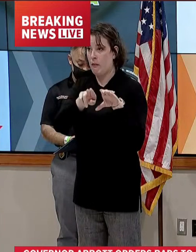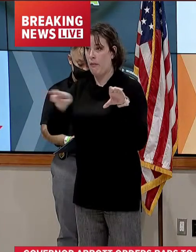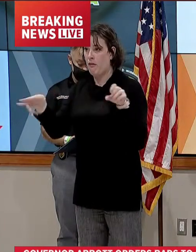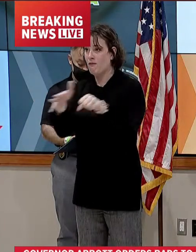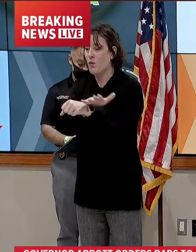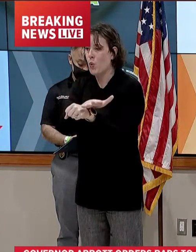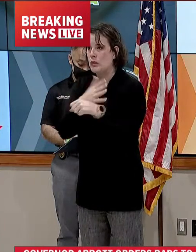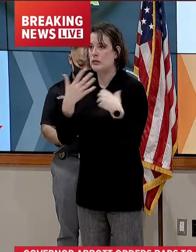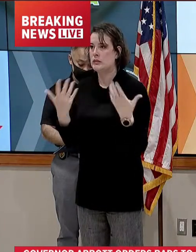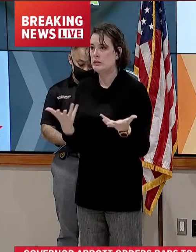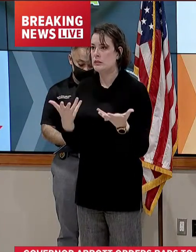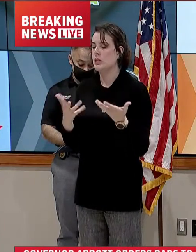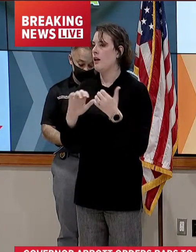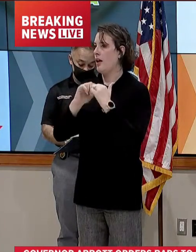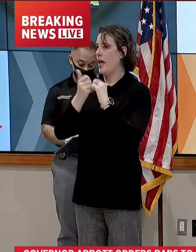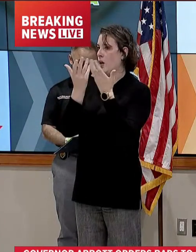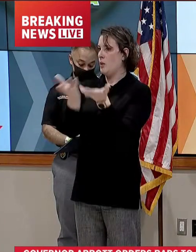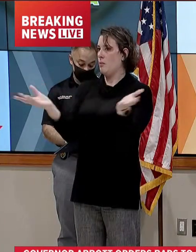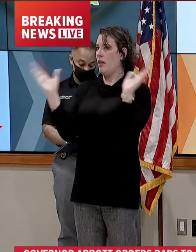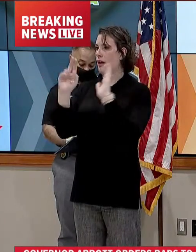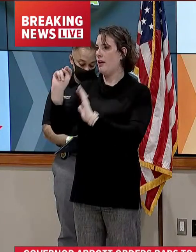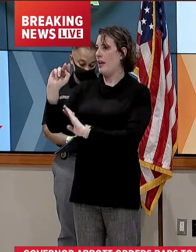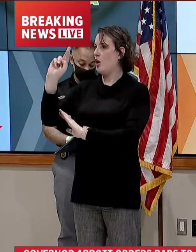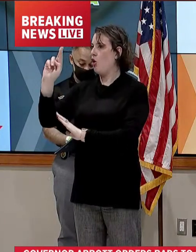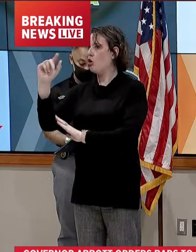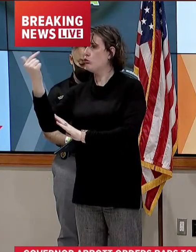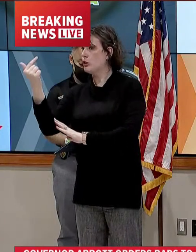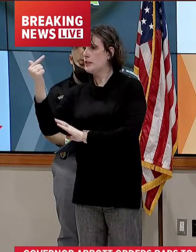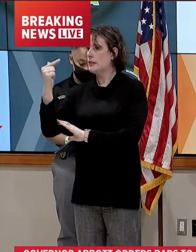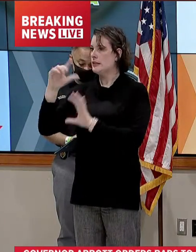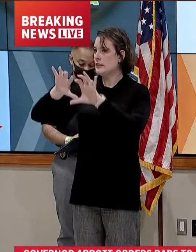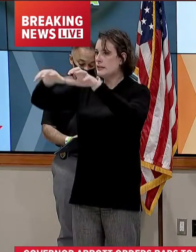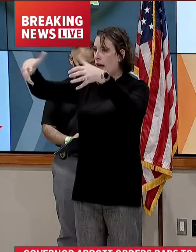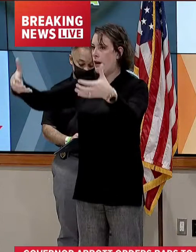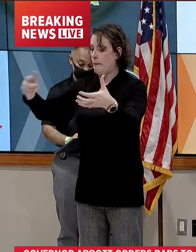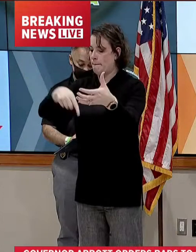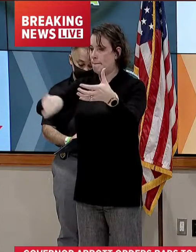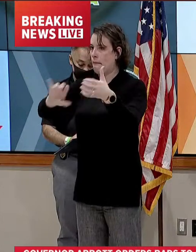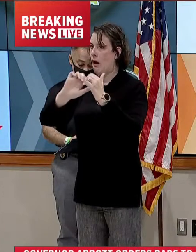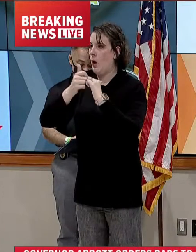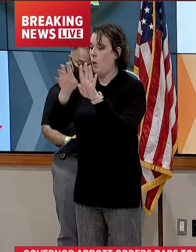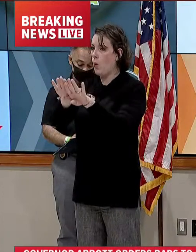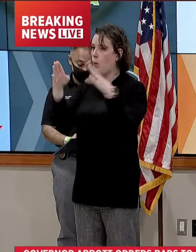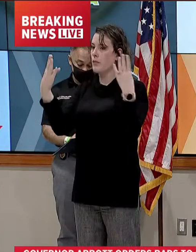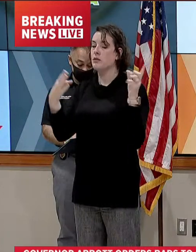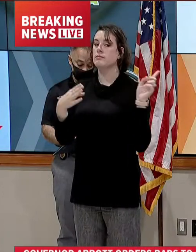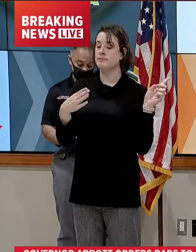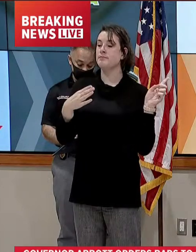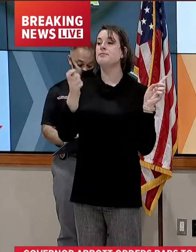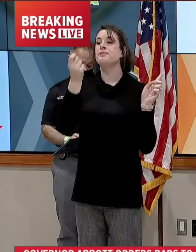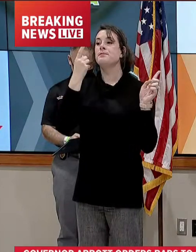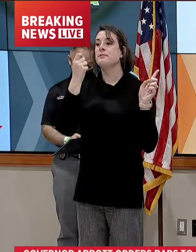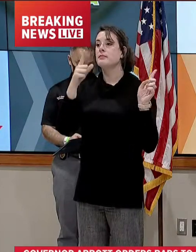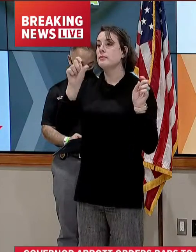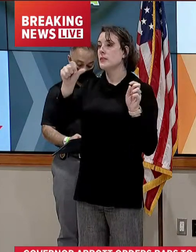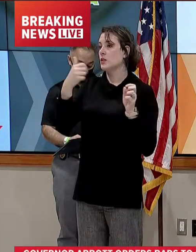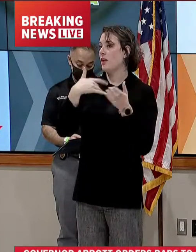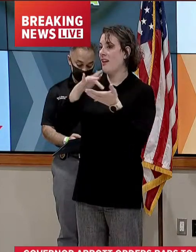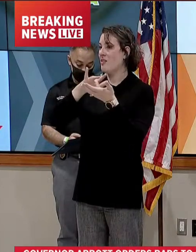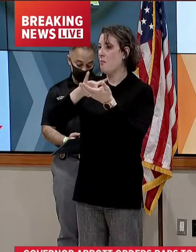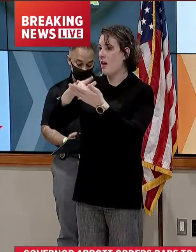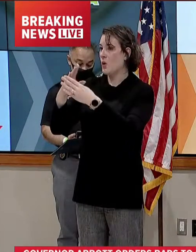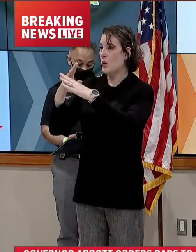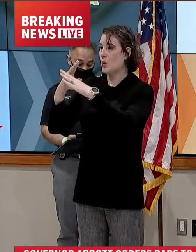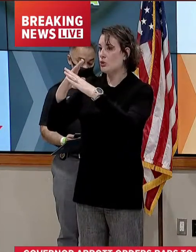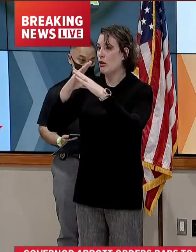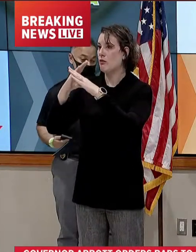what are the plans for opening NRG? We have had NRG medical